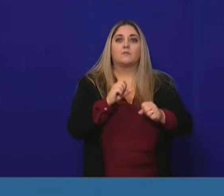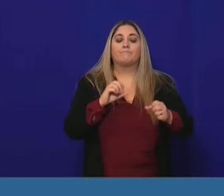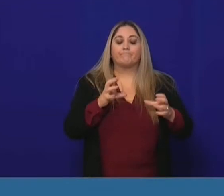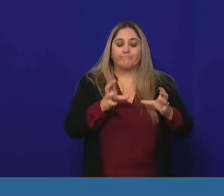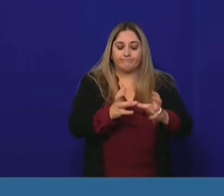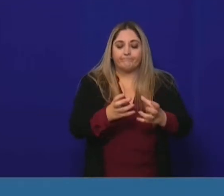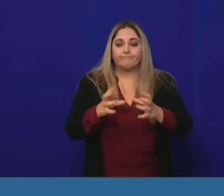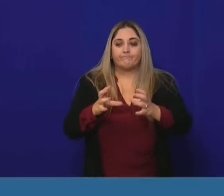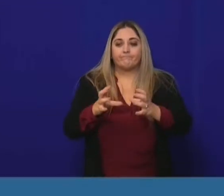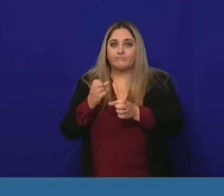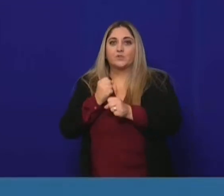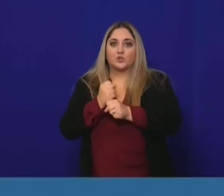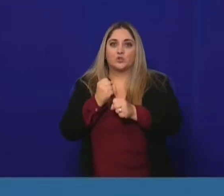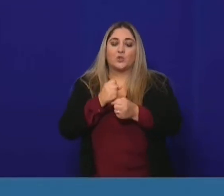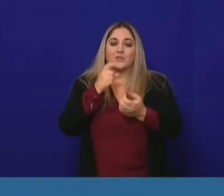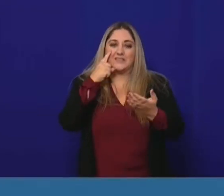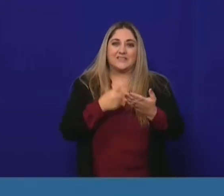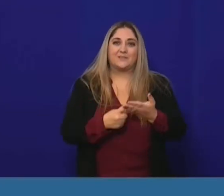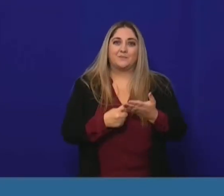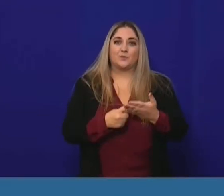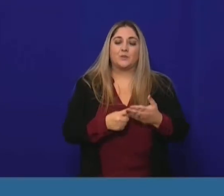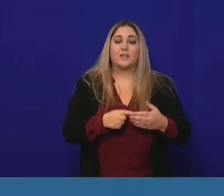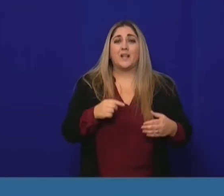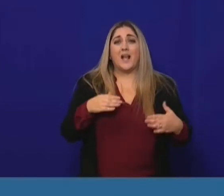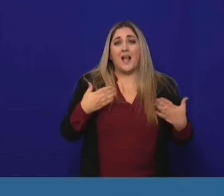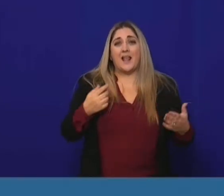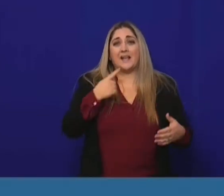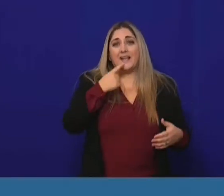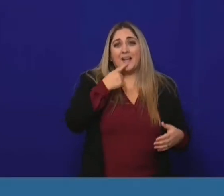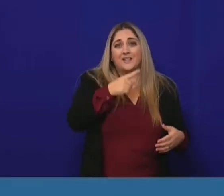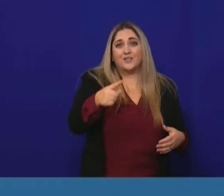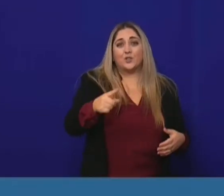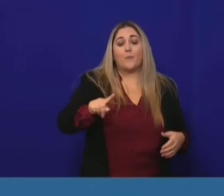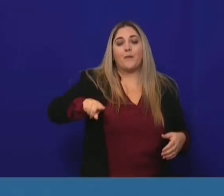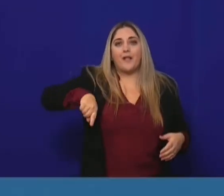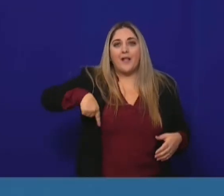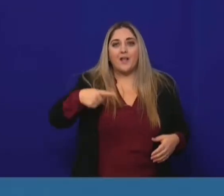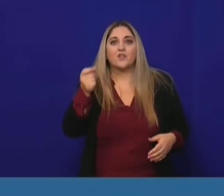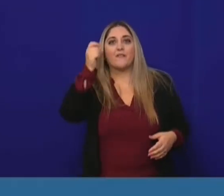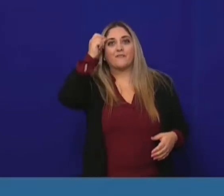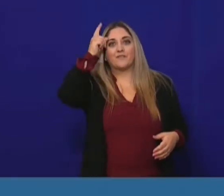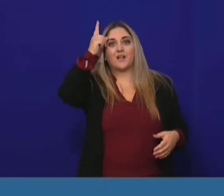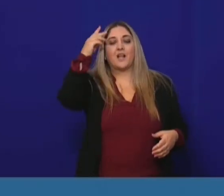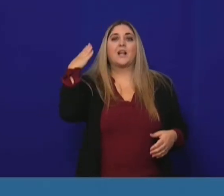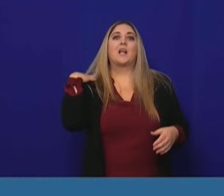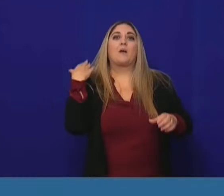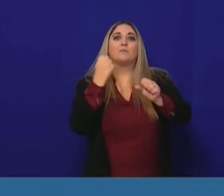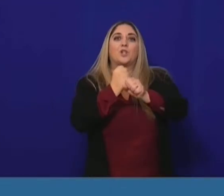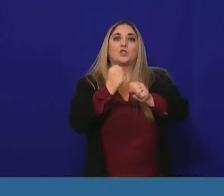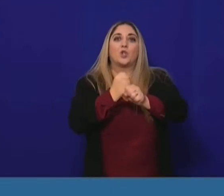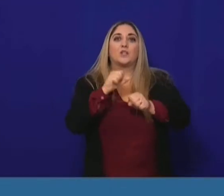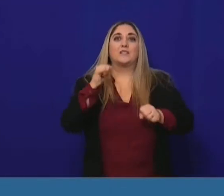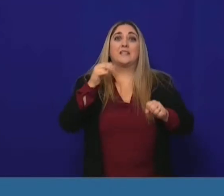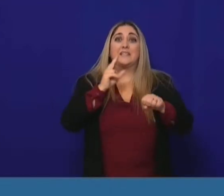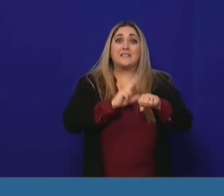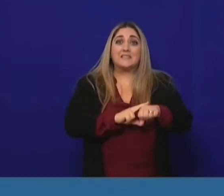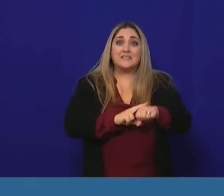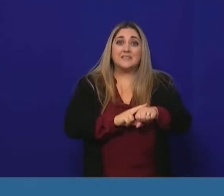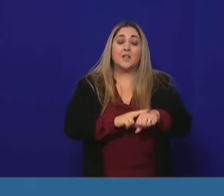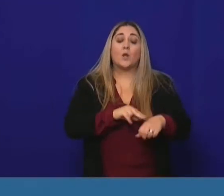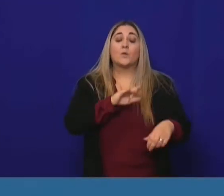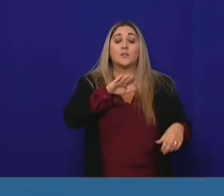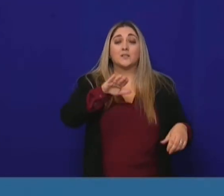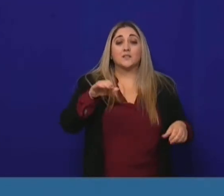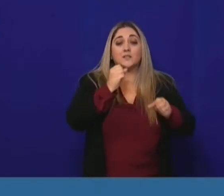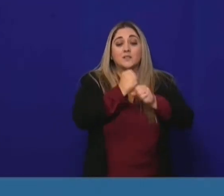u nerġa' ntenni l-importanza kemm nistgħu lill-employers biex jekk fejn jistgħu in-nies ikunu qegħdin